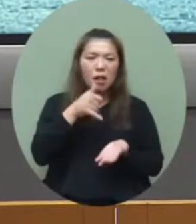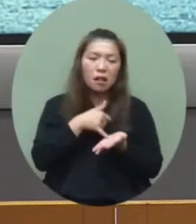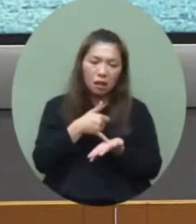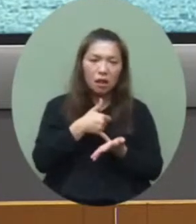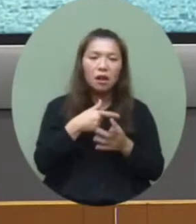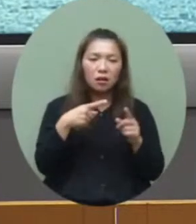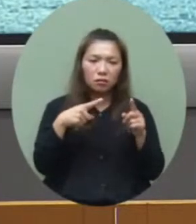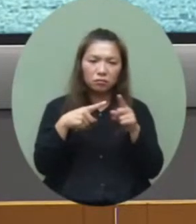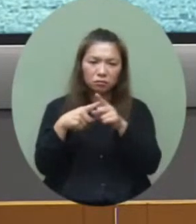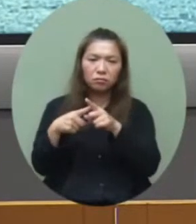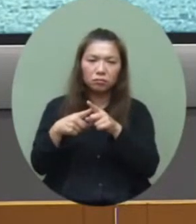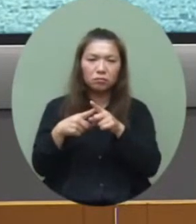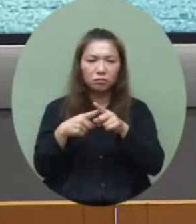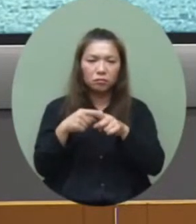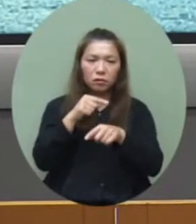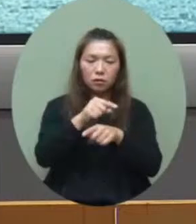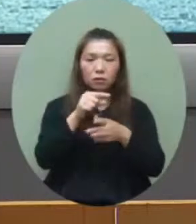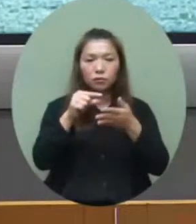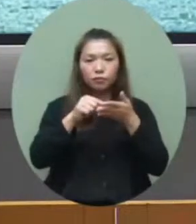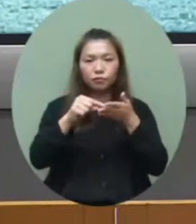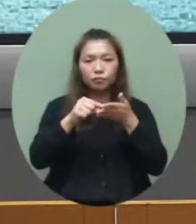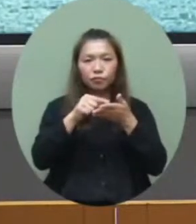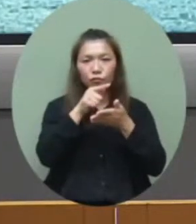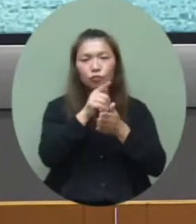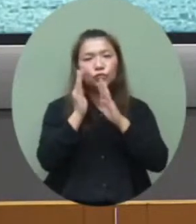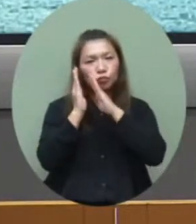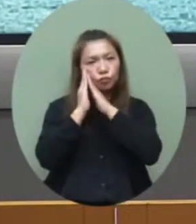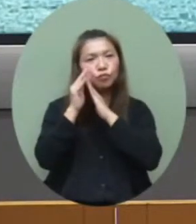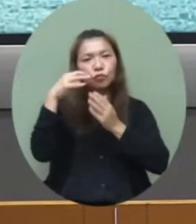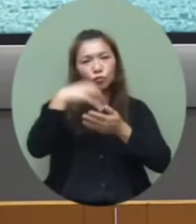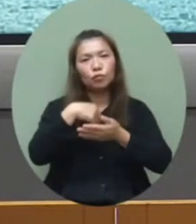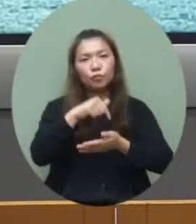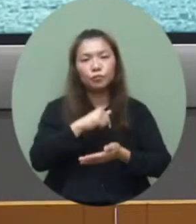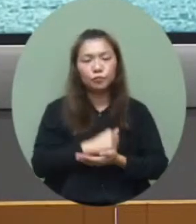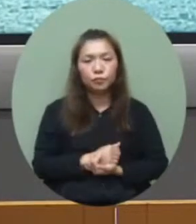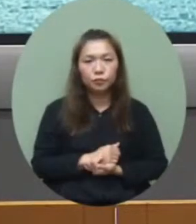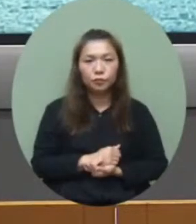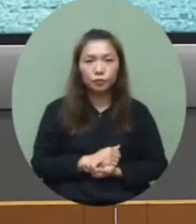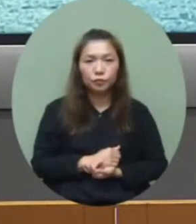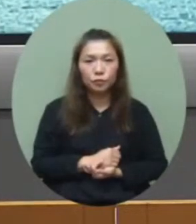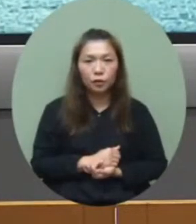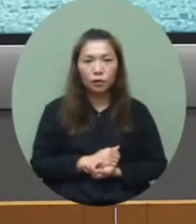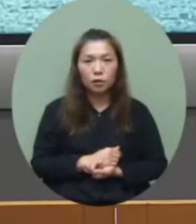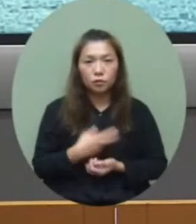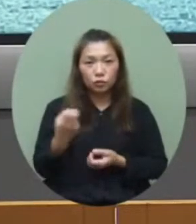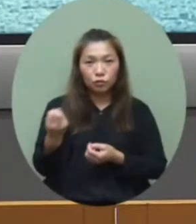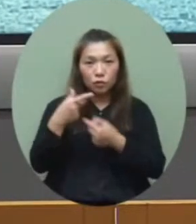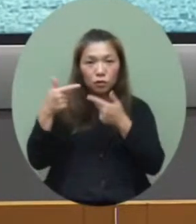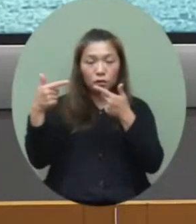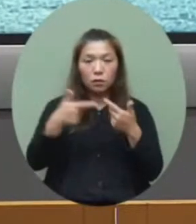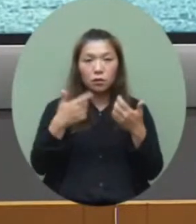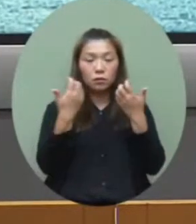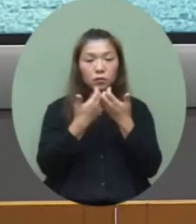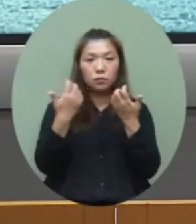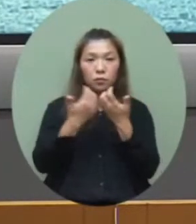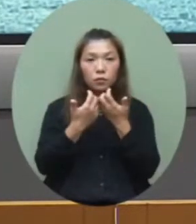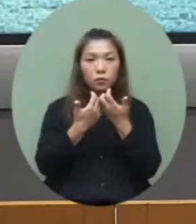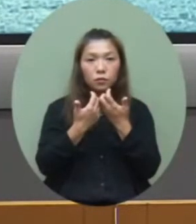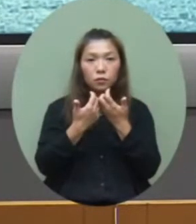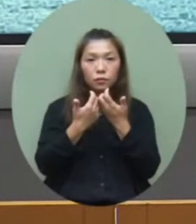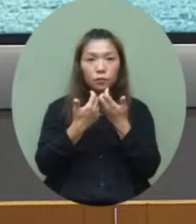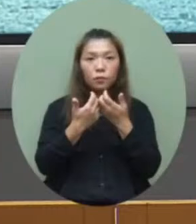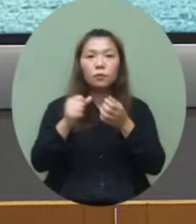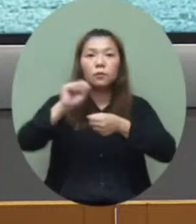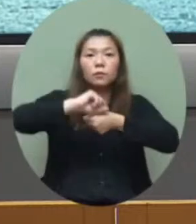severe cases or even death. That's why we think that increasing frequency of testing among